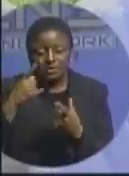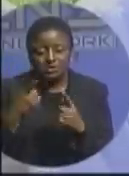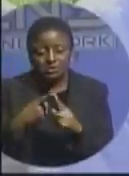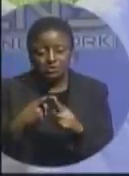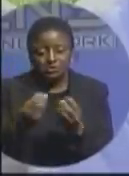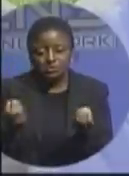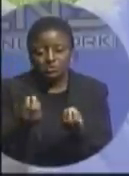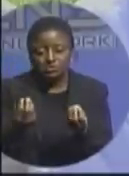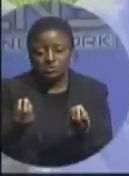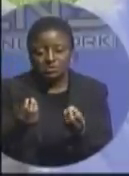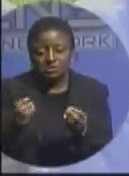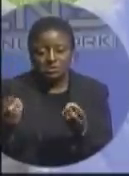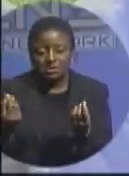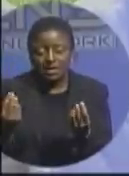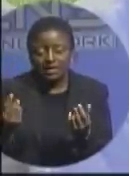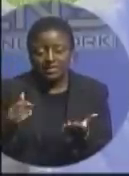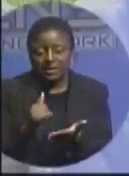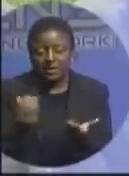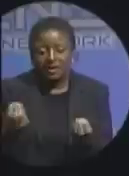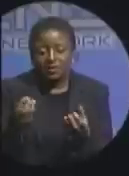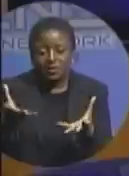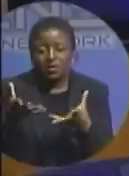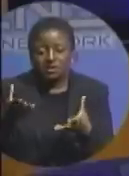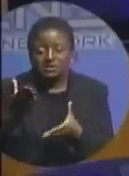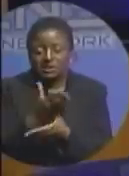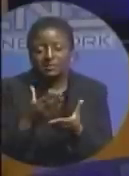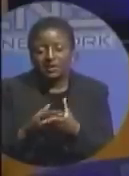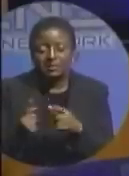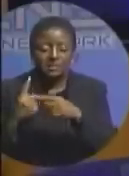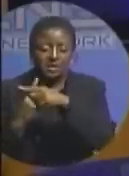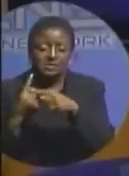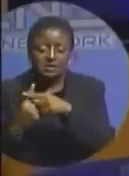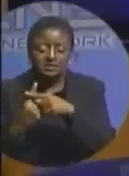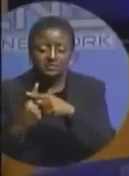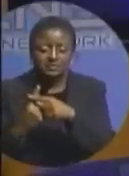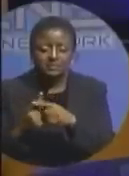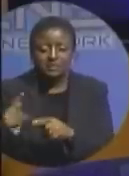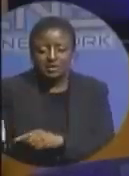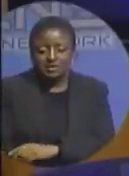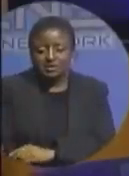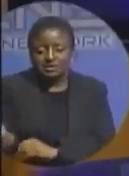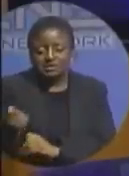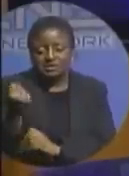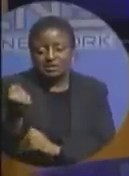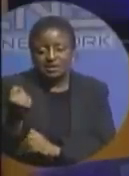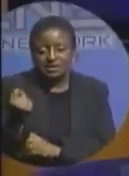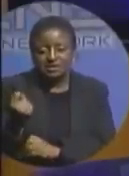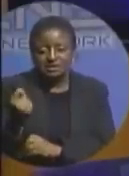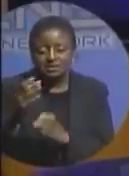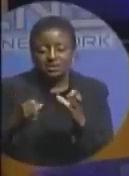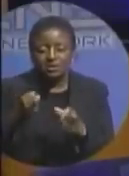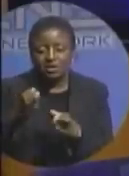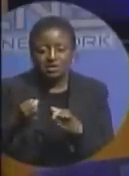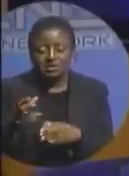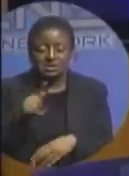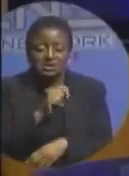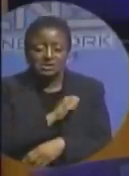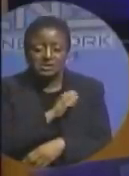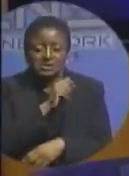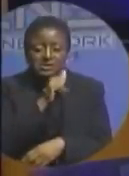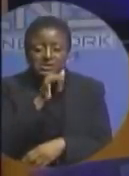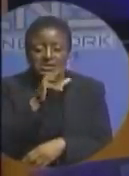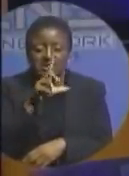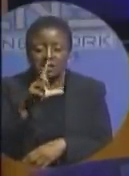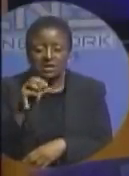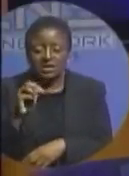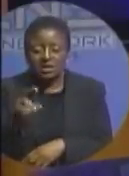that opportunity with something positive. From the basketball court to the tennis court, Shaquille Taylor is on definitely riding a high after